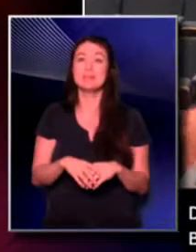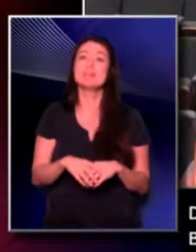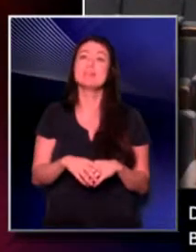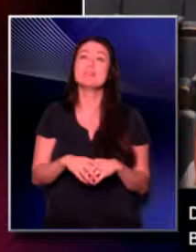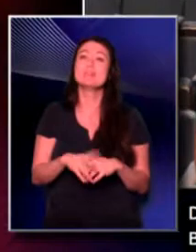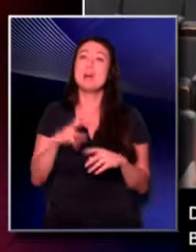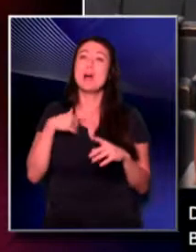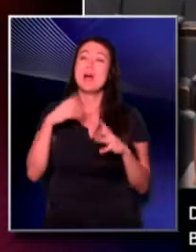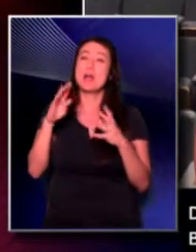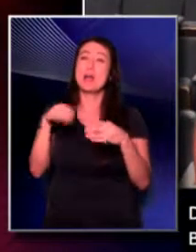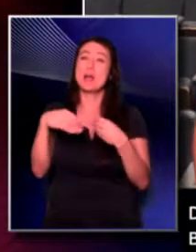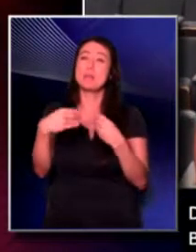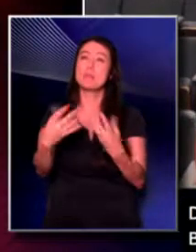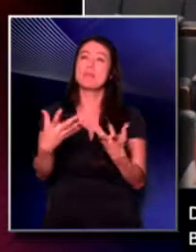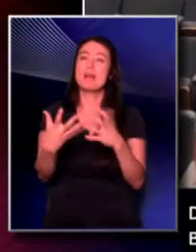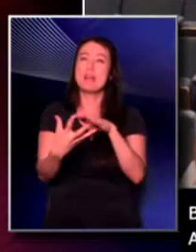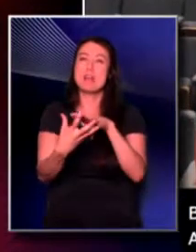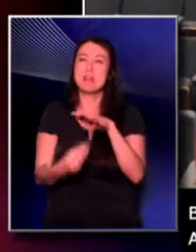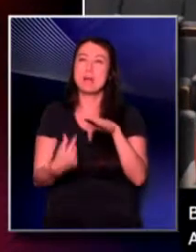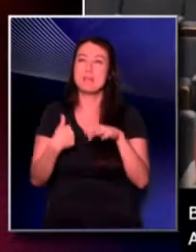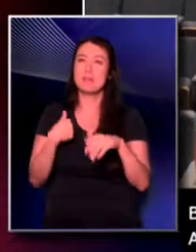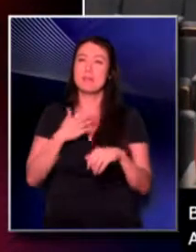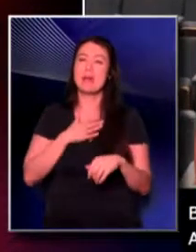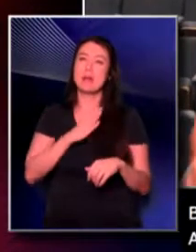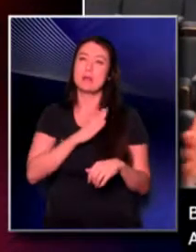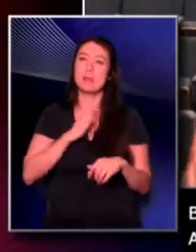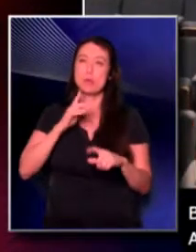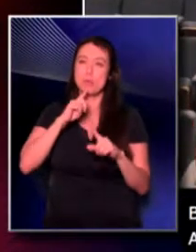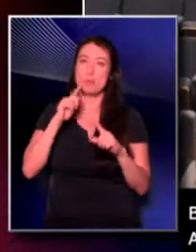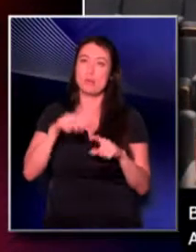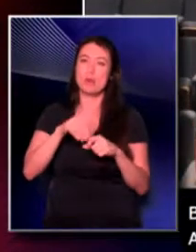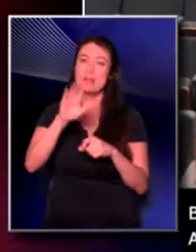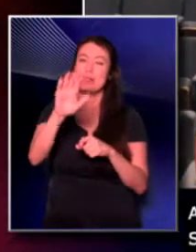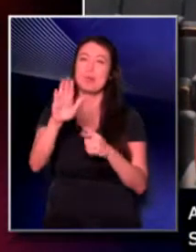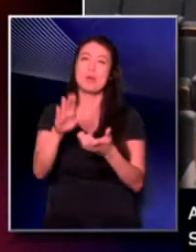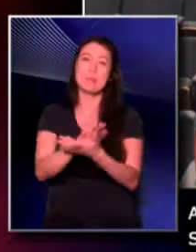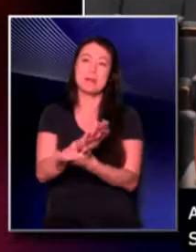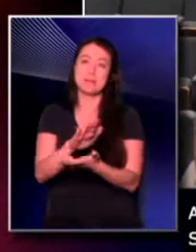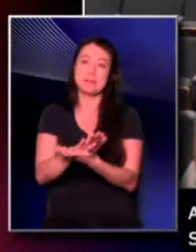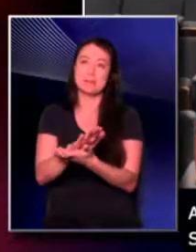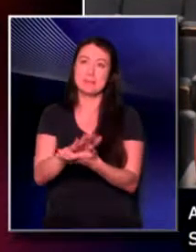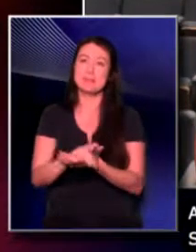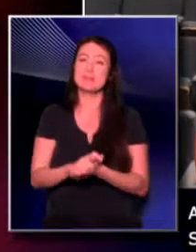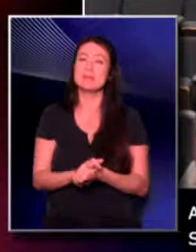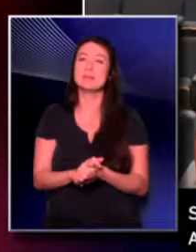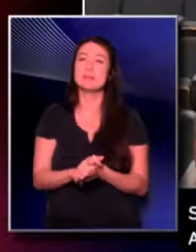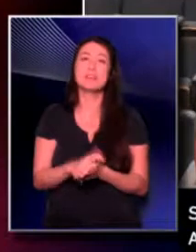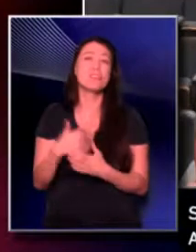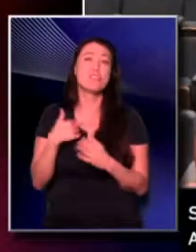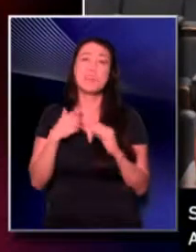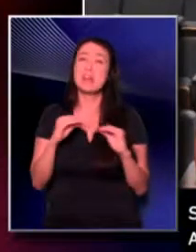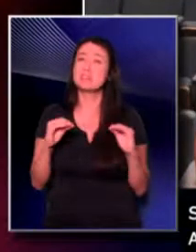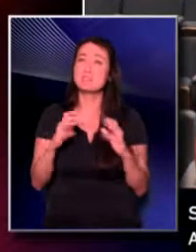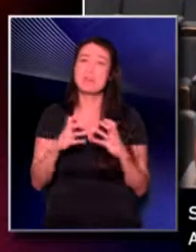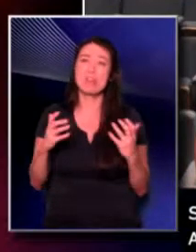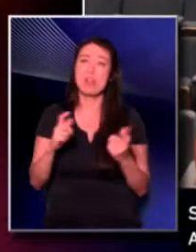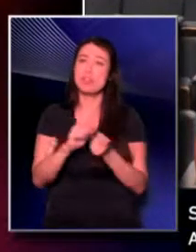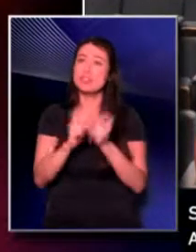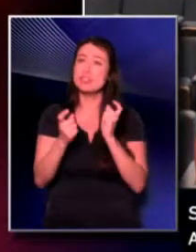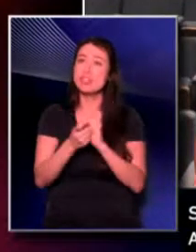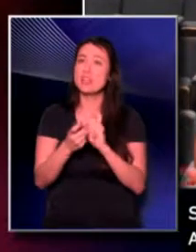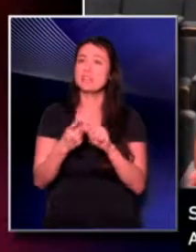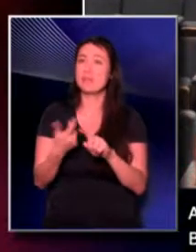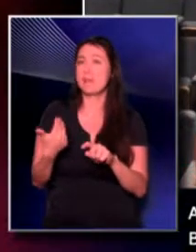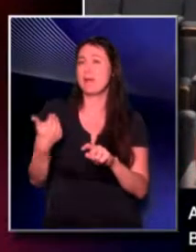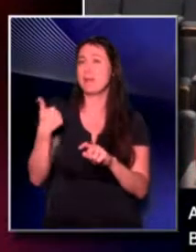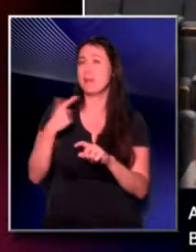I've provided a copy of my board report in your board packets. There hasn't been much change to my last reports